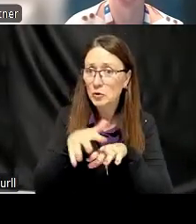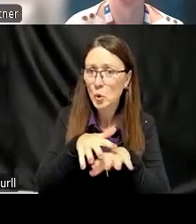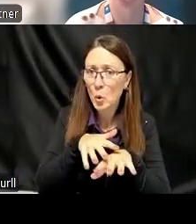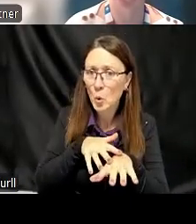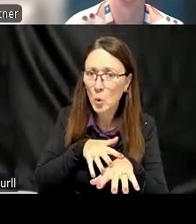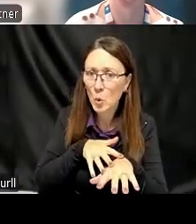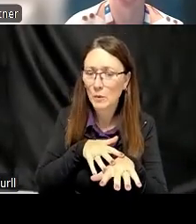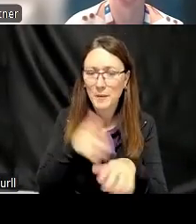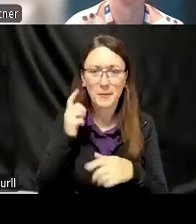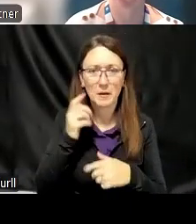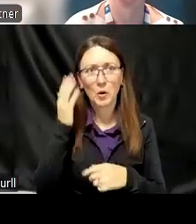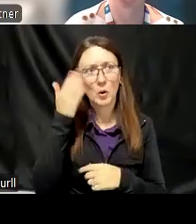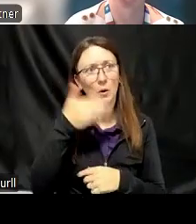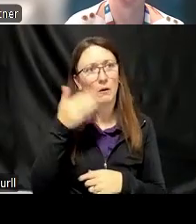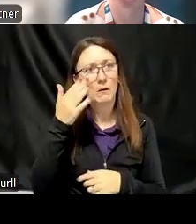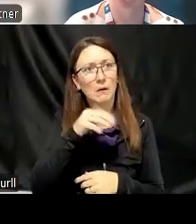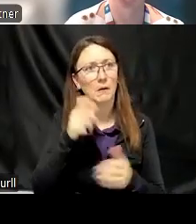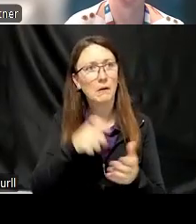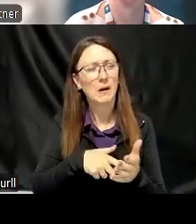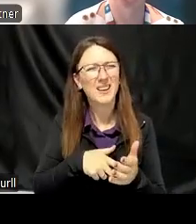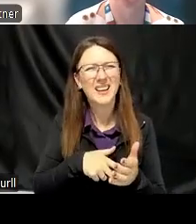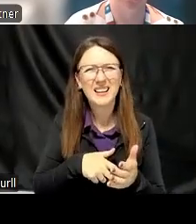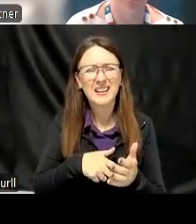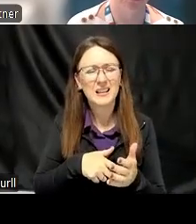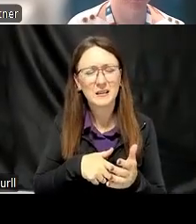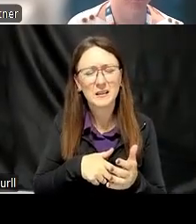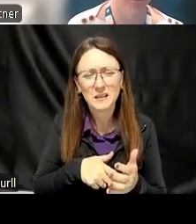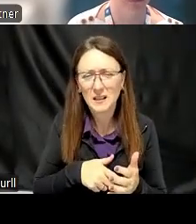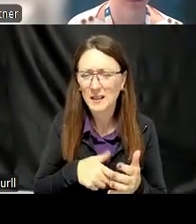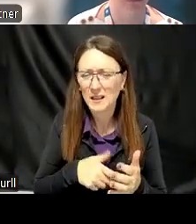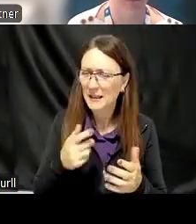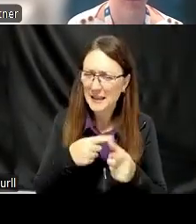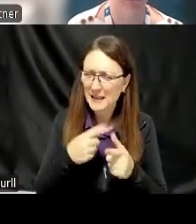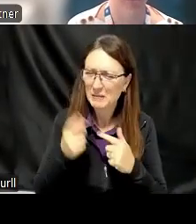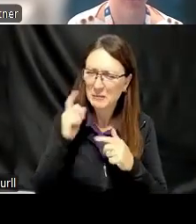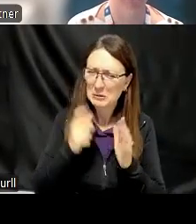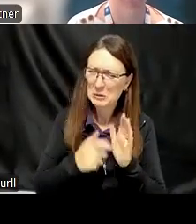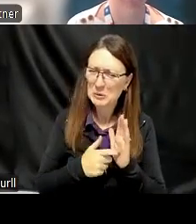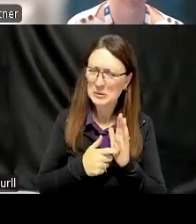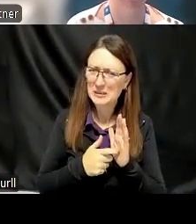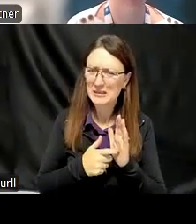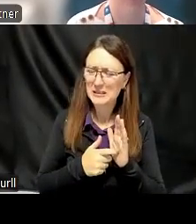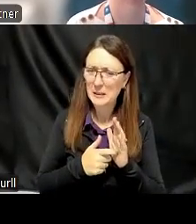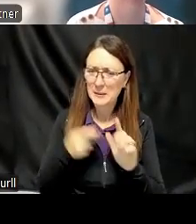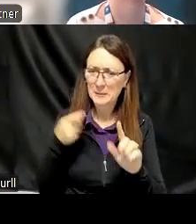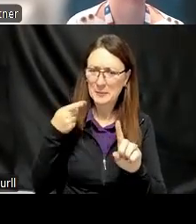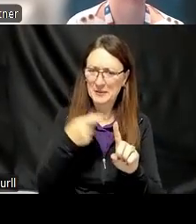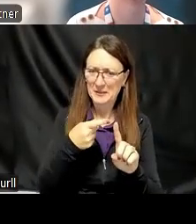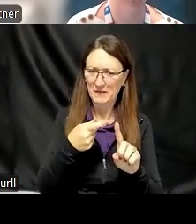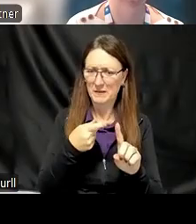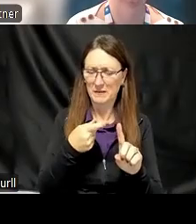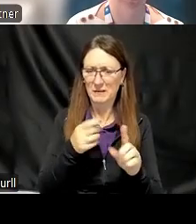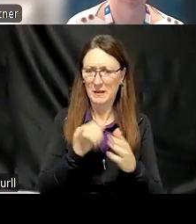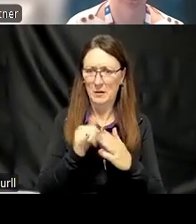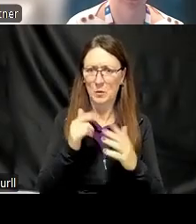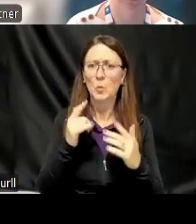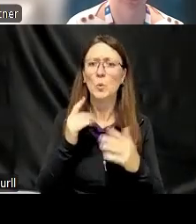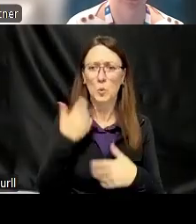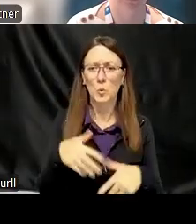away until it's, sort of reached a certain level that it becomes more